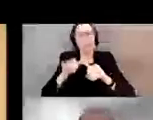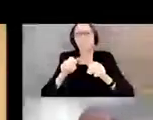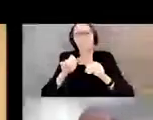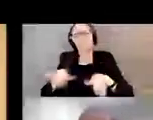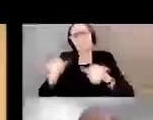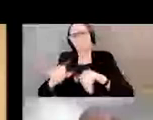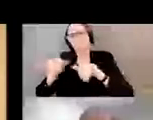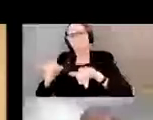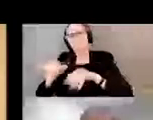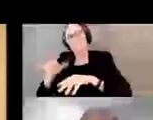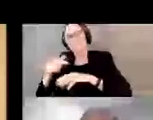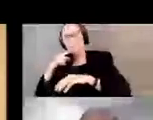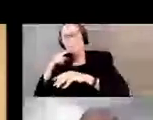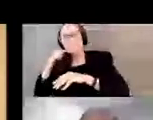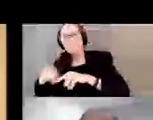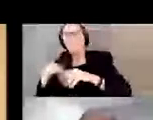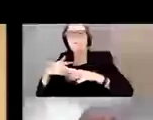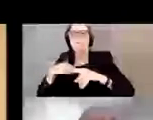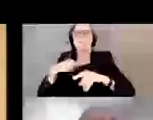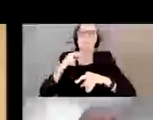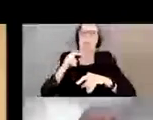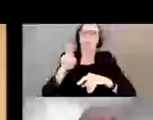with the UN and NATO forces.